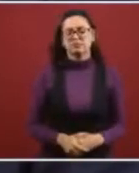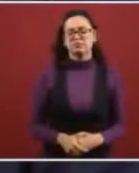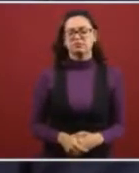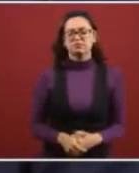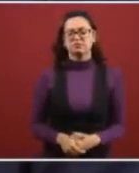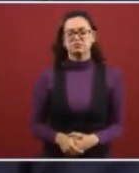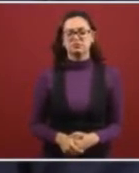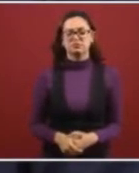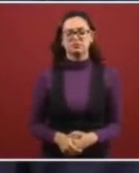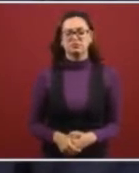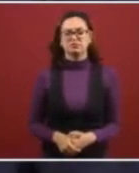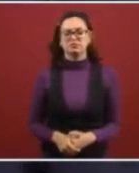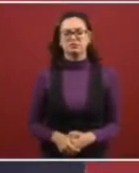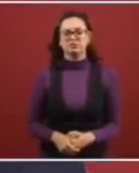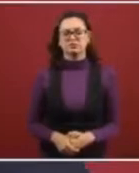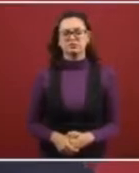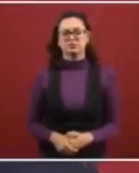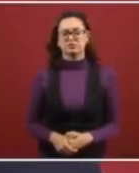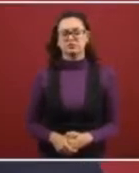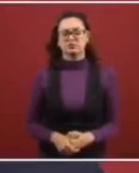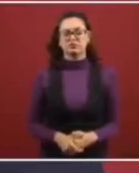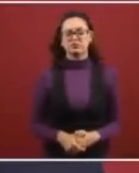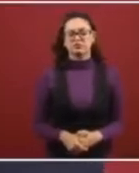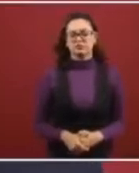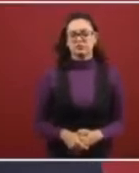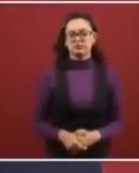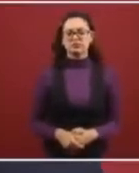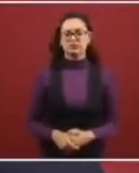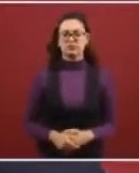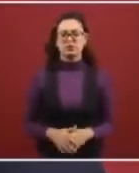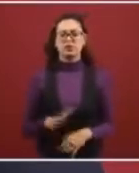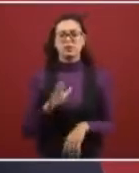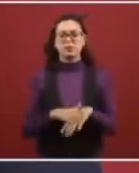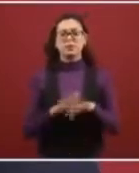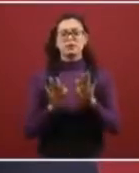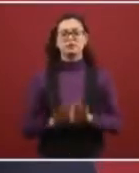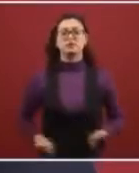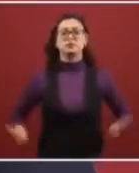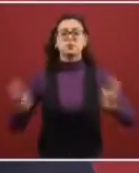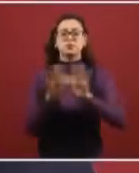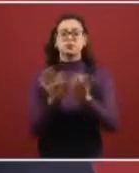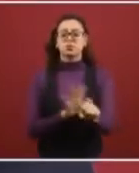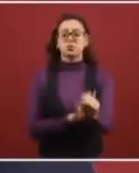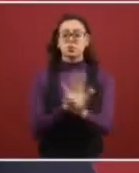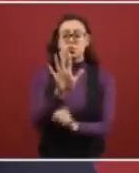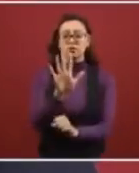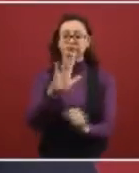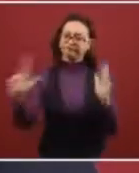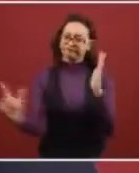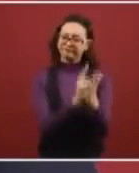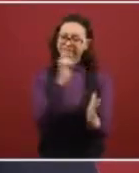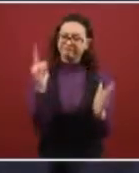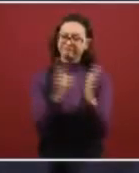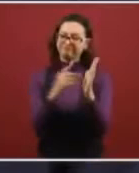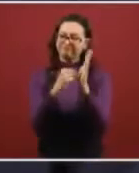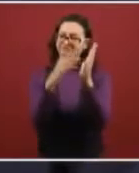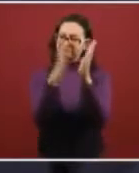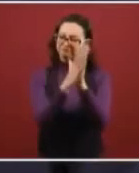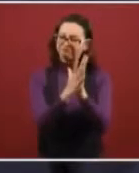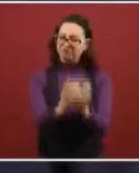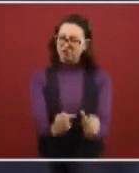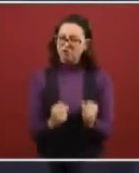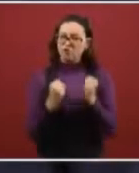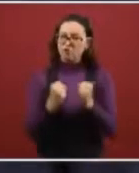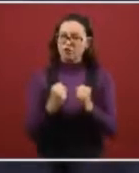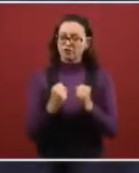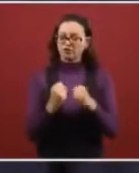Que the most important thing se fortalezca that we strengthen el Estado de the state of rights.